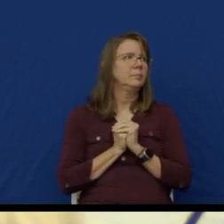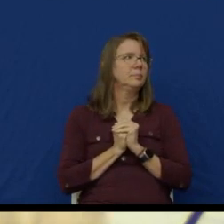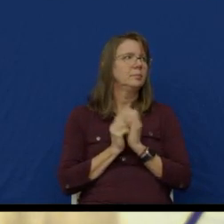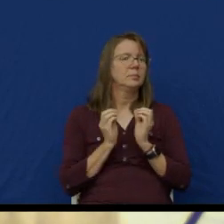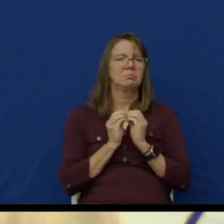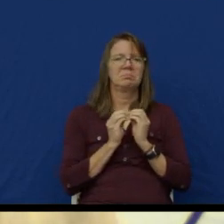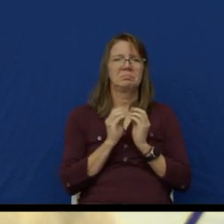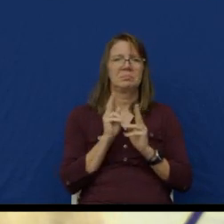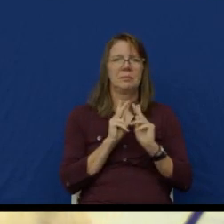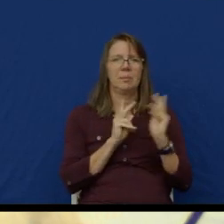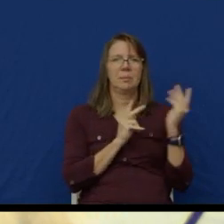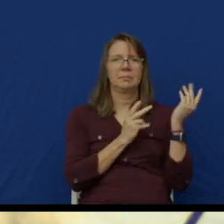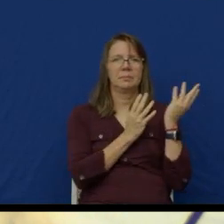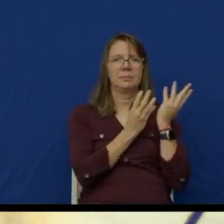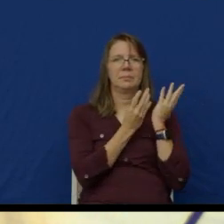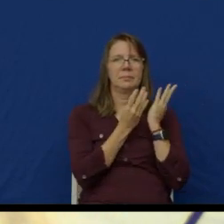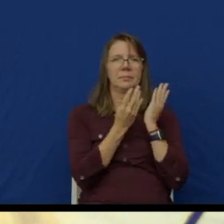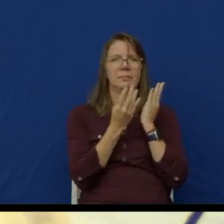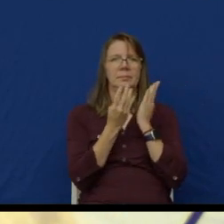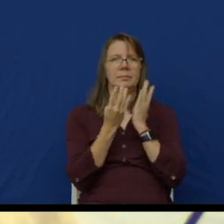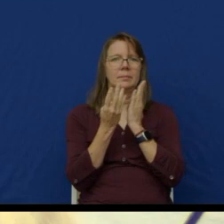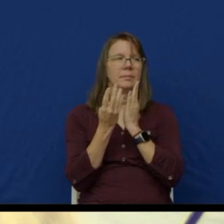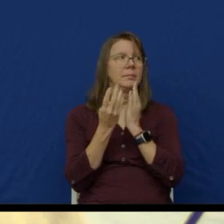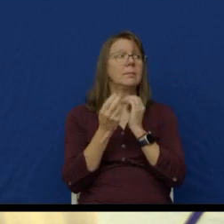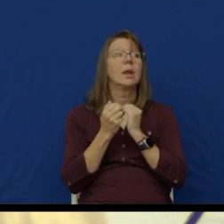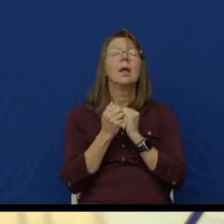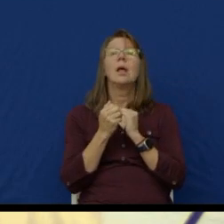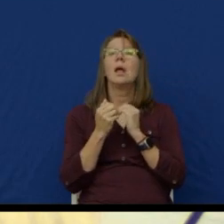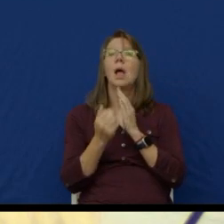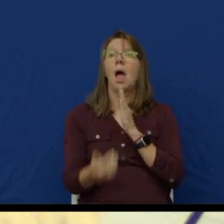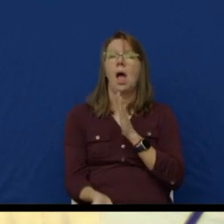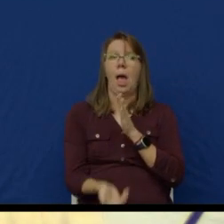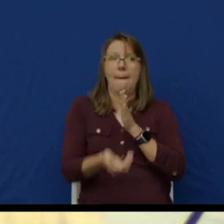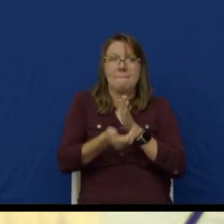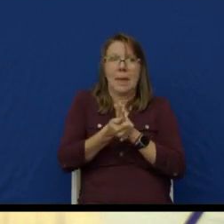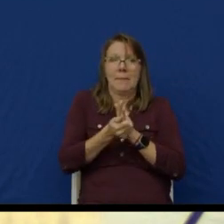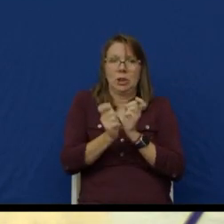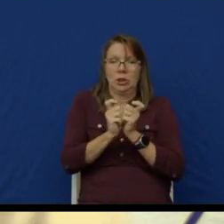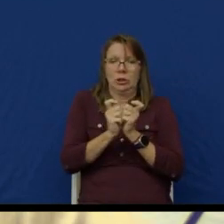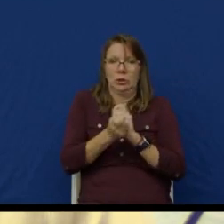first item is an amendment to